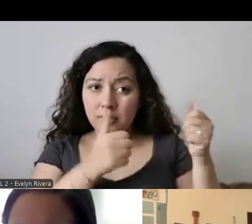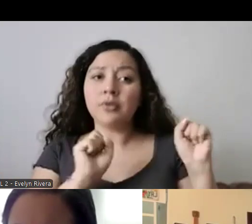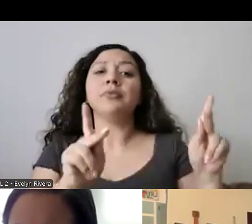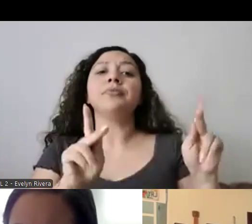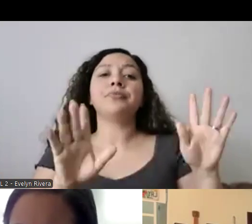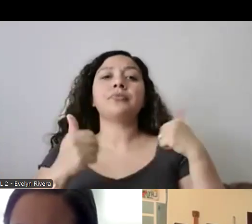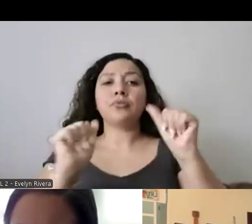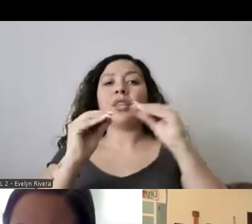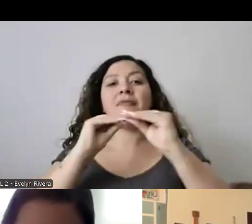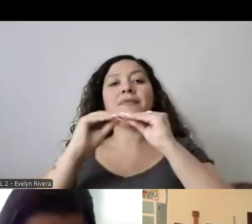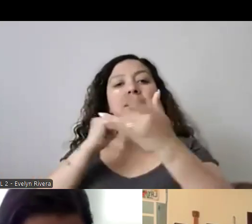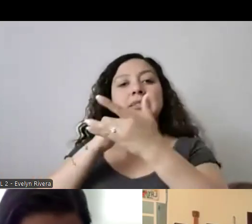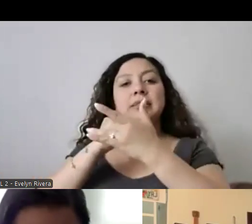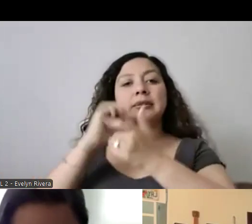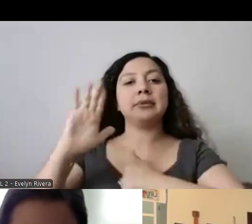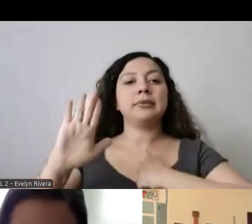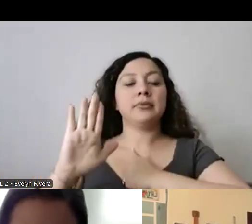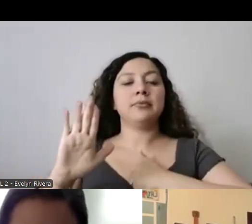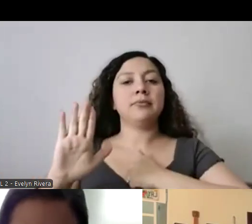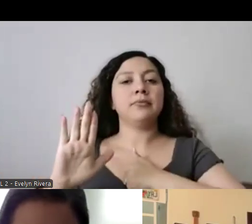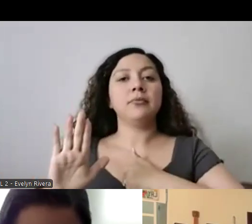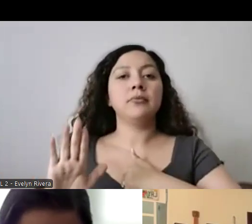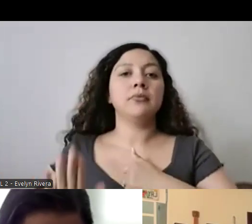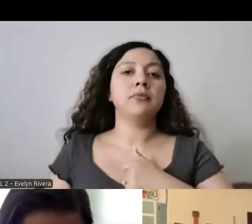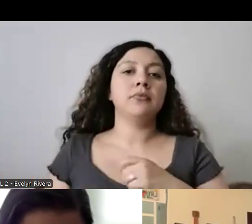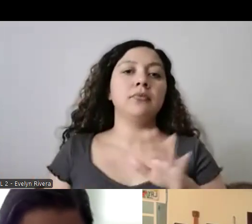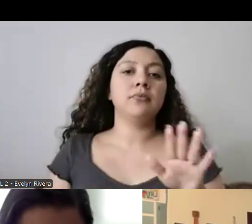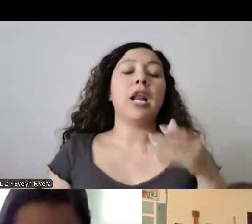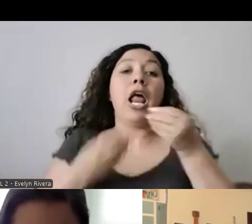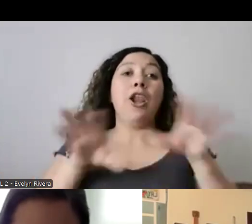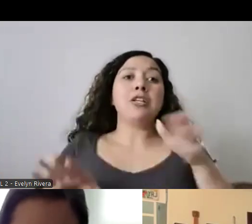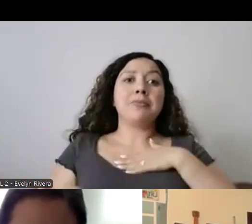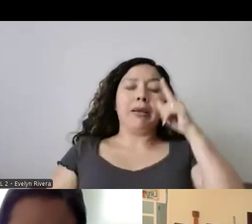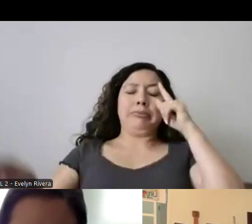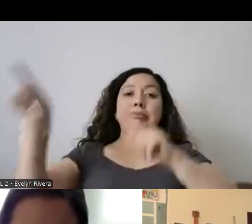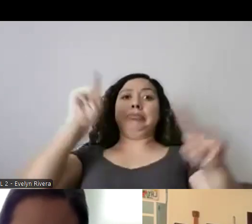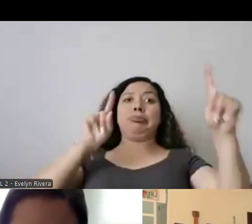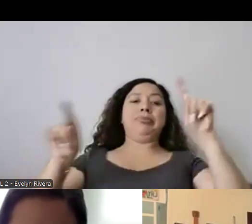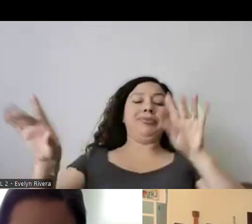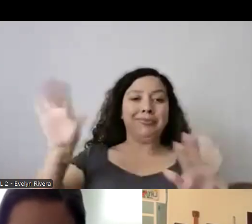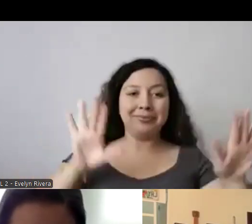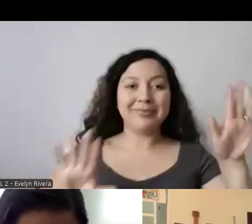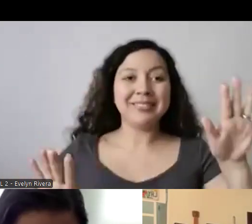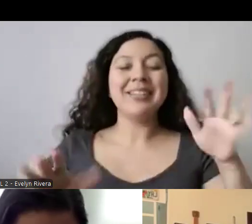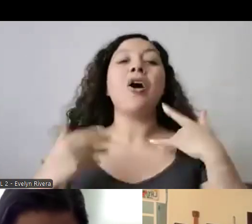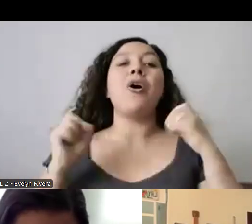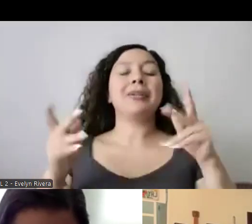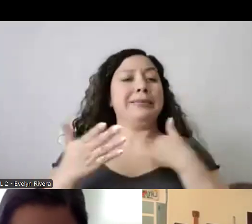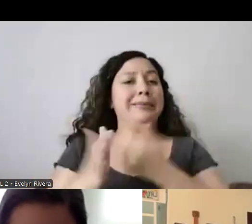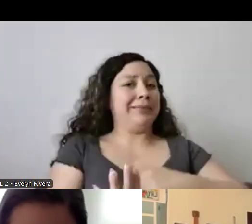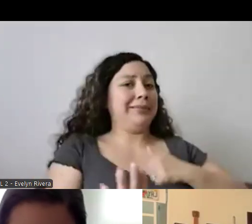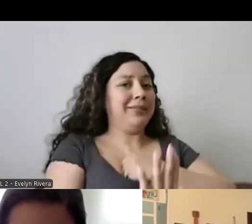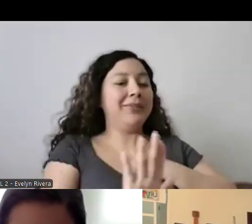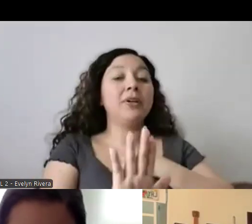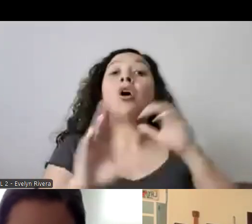that back on right now. Okay. Perfect. So yeah, I lost my train of thought. I'm sorry. It's all right.